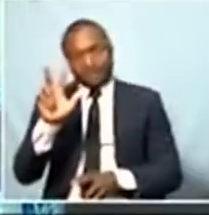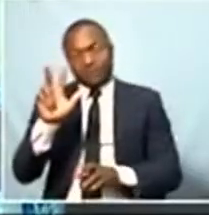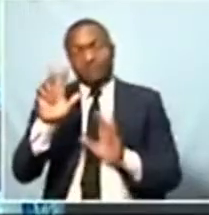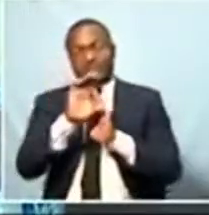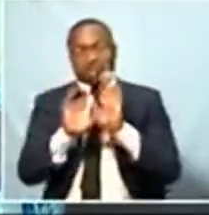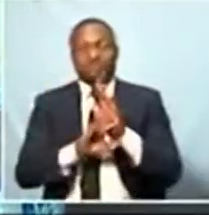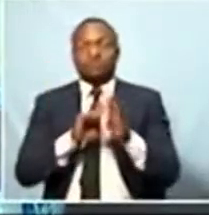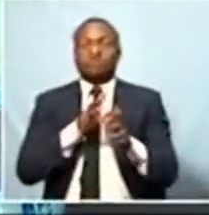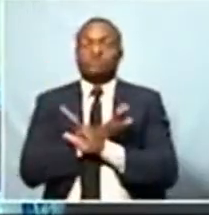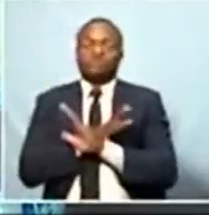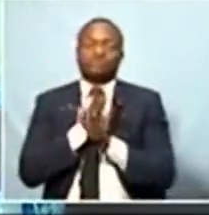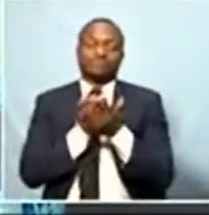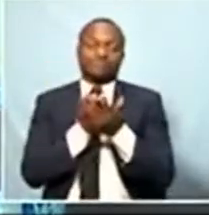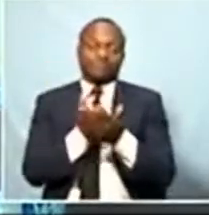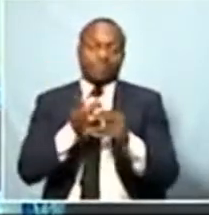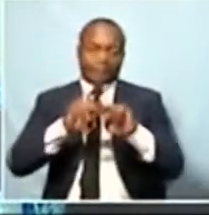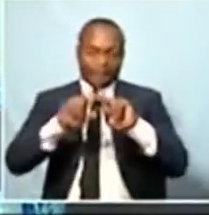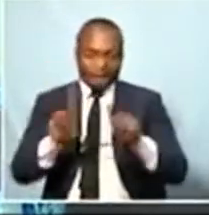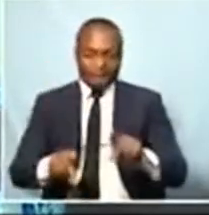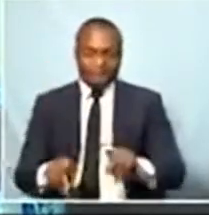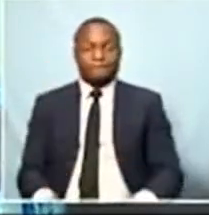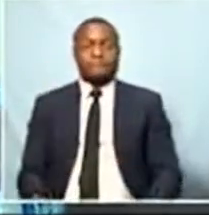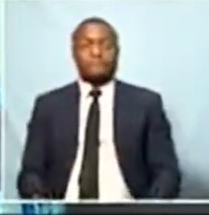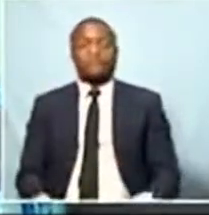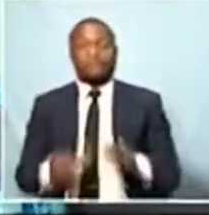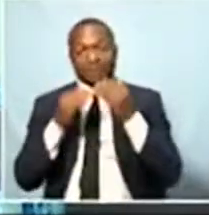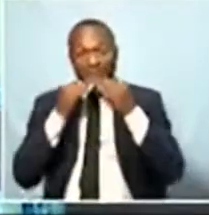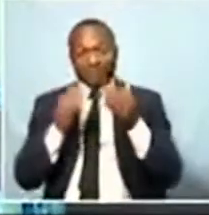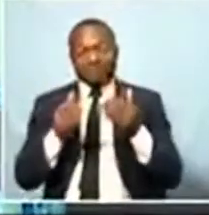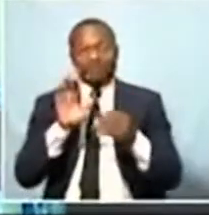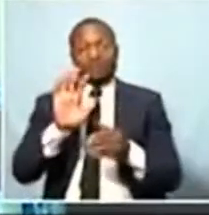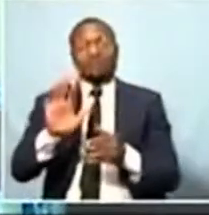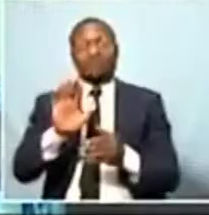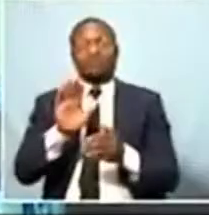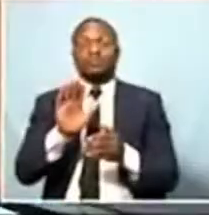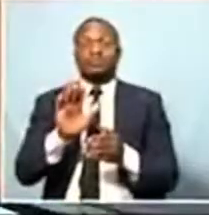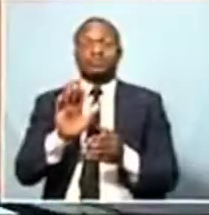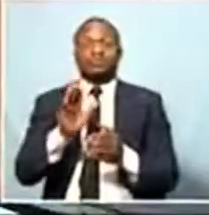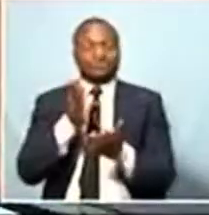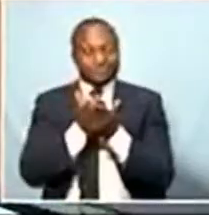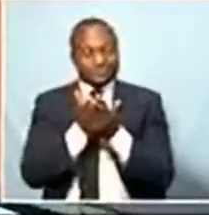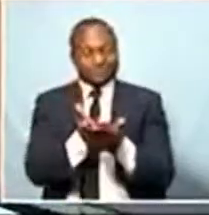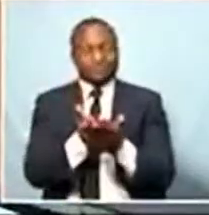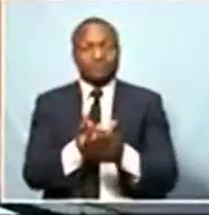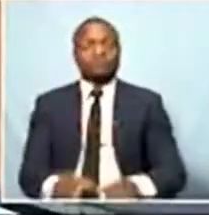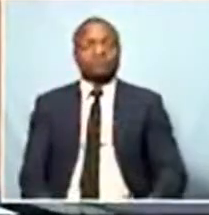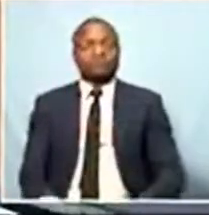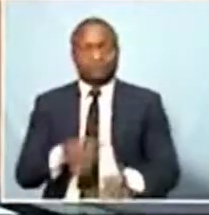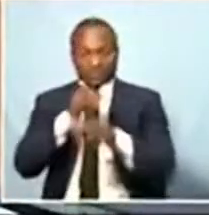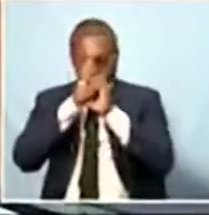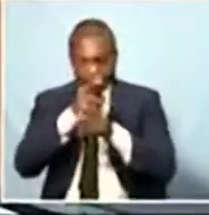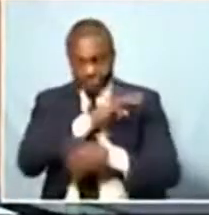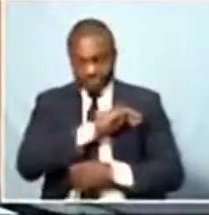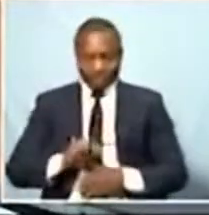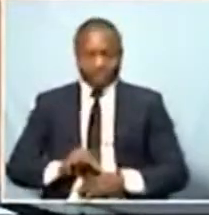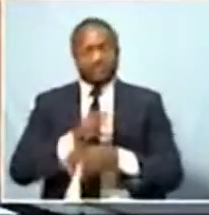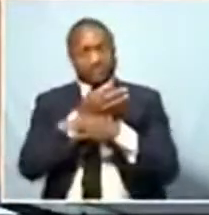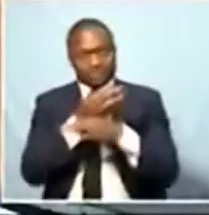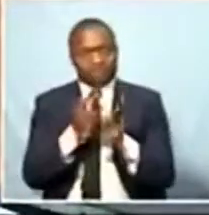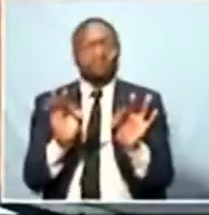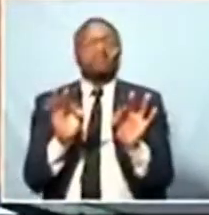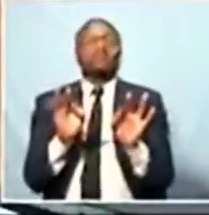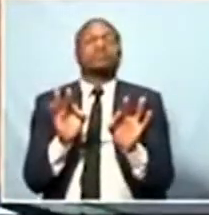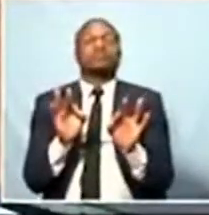I submit, Honorable Chairperson. DG, thank you so much for your succinct submission. Honorable members are now at liberty